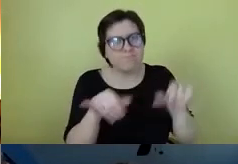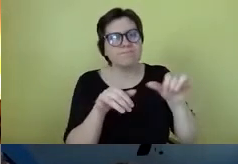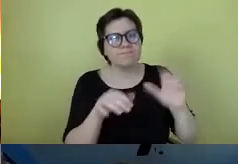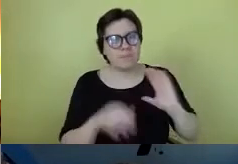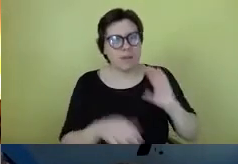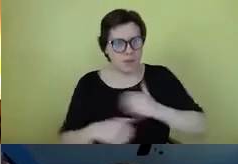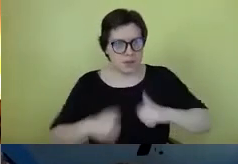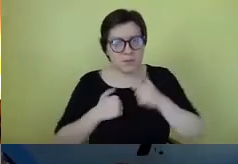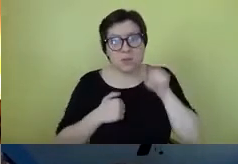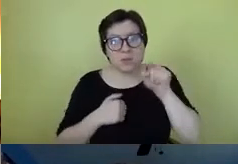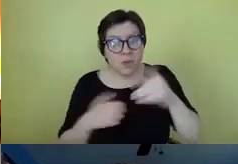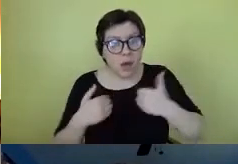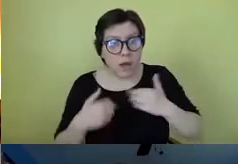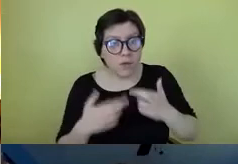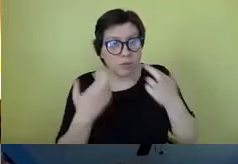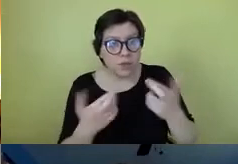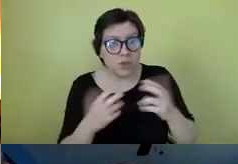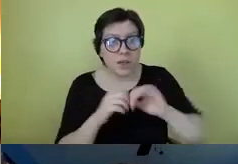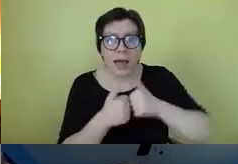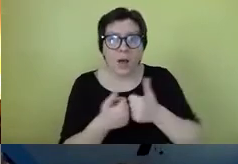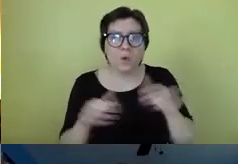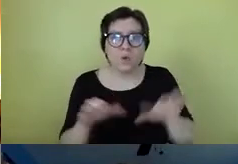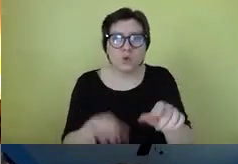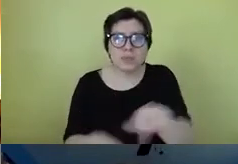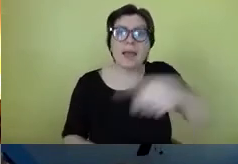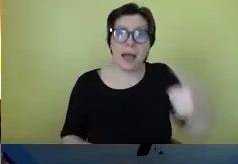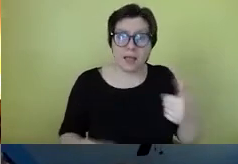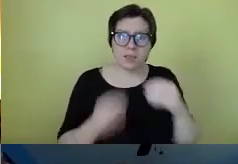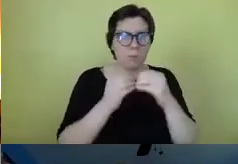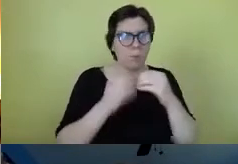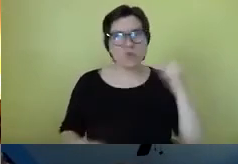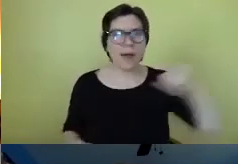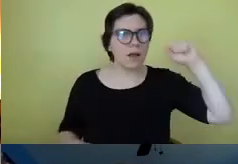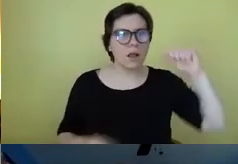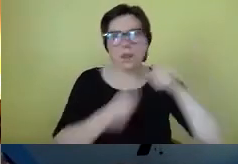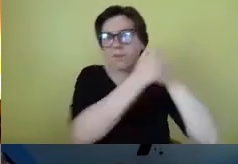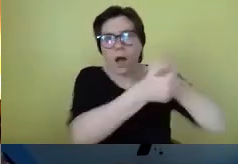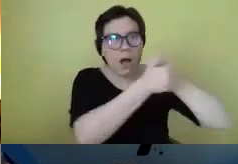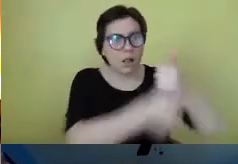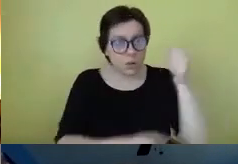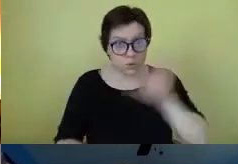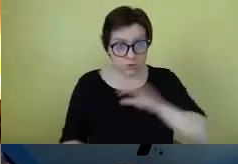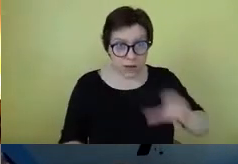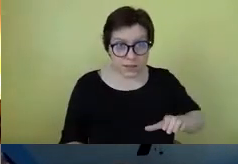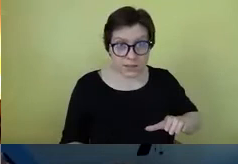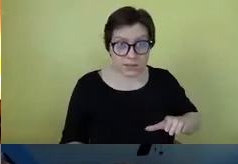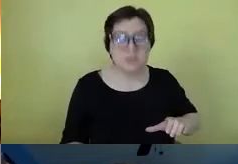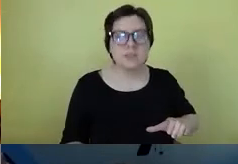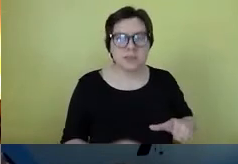for how to take a more radical step in following Christ? Well, I think you have to listen to what you're